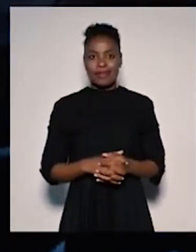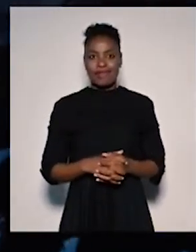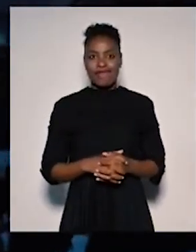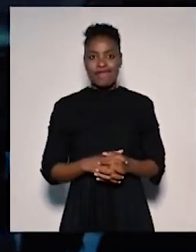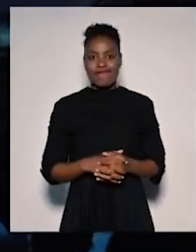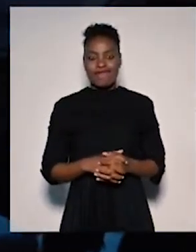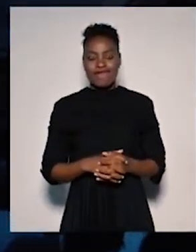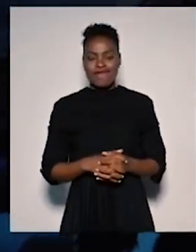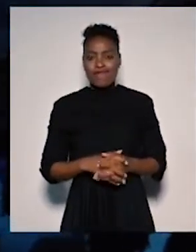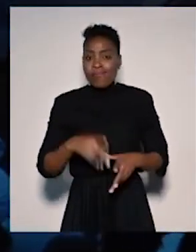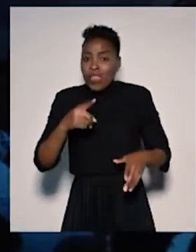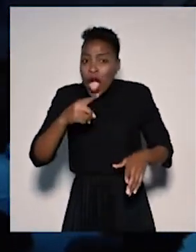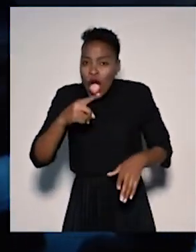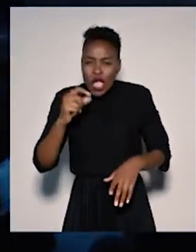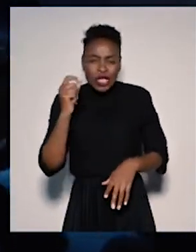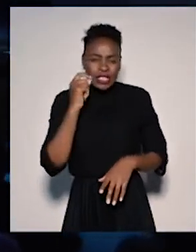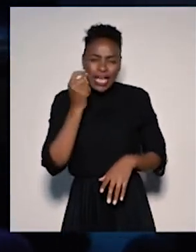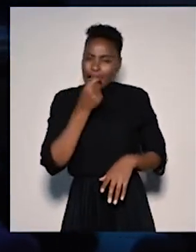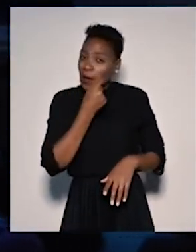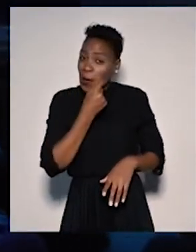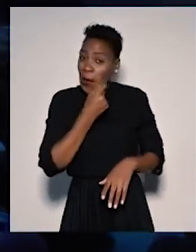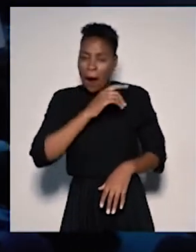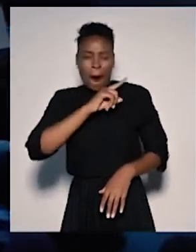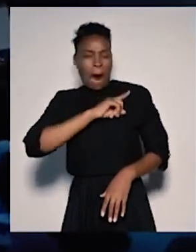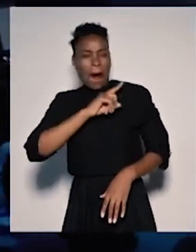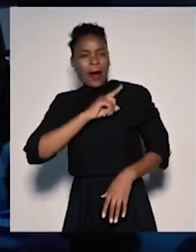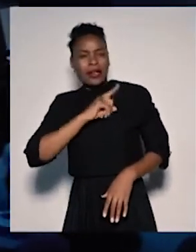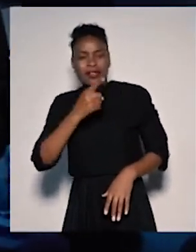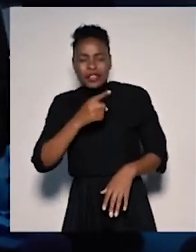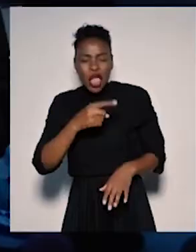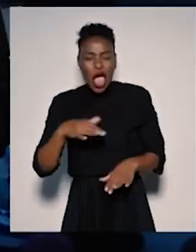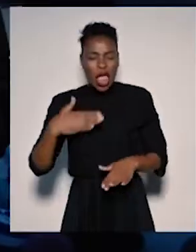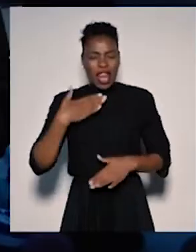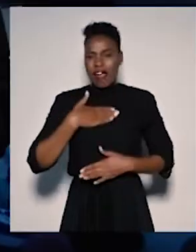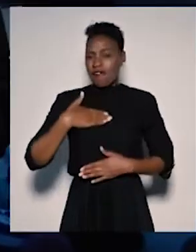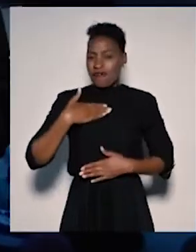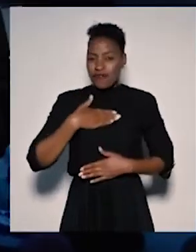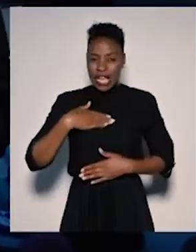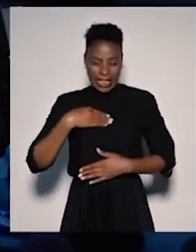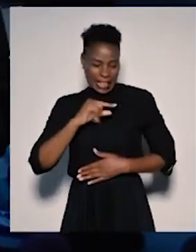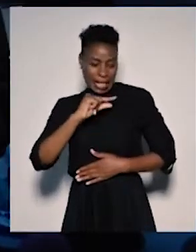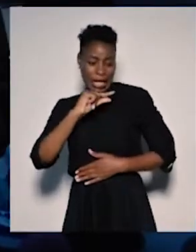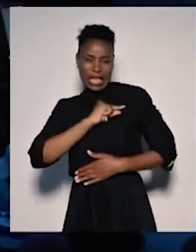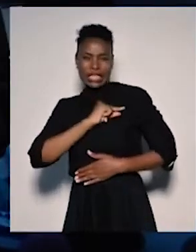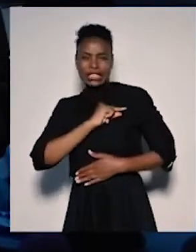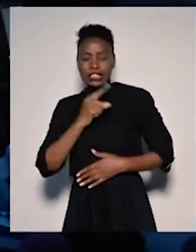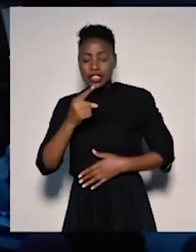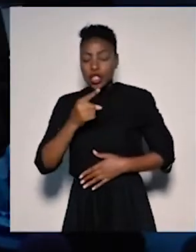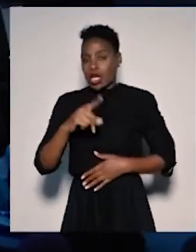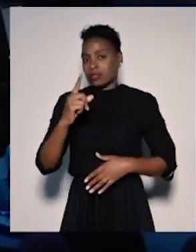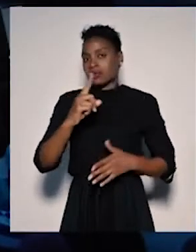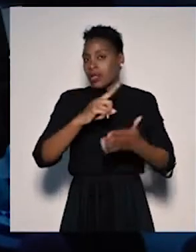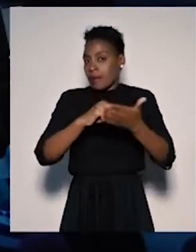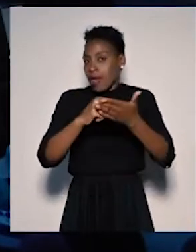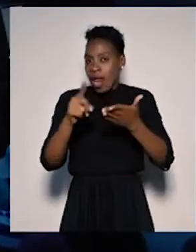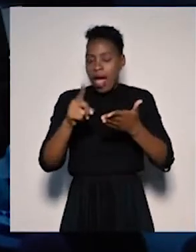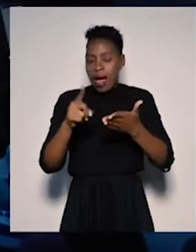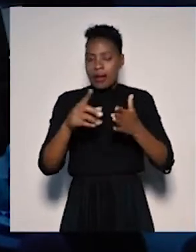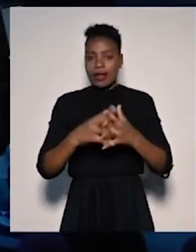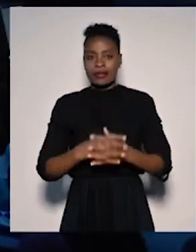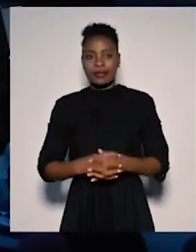You are making the assumption that because you no longer feel guilt about it, it should be right. But it's not